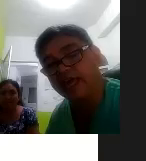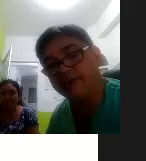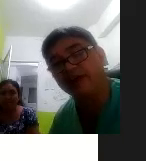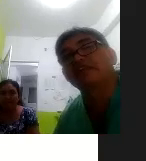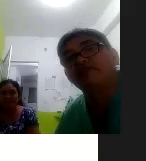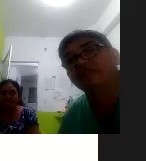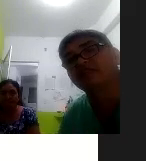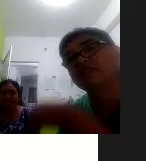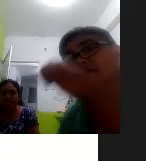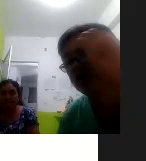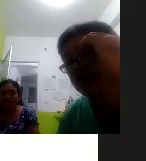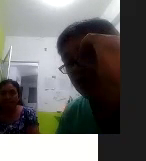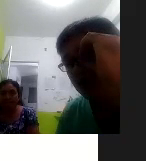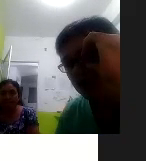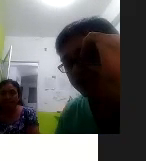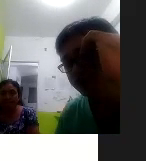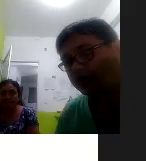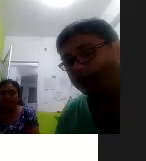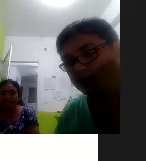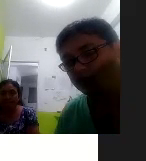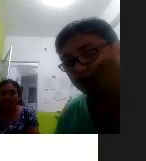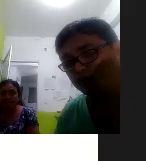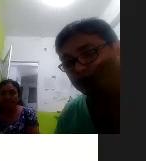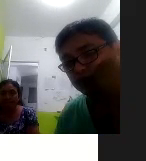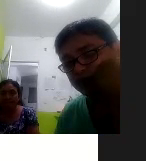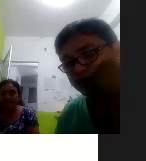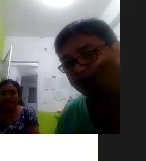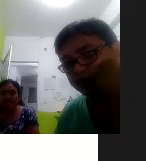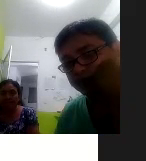the effectiveness of the Ishbut.